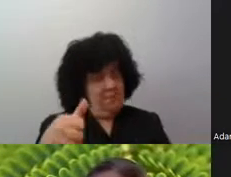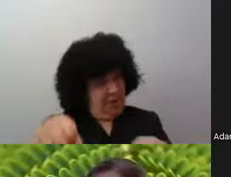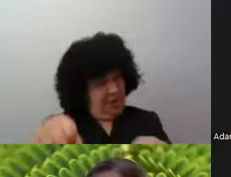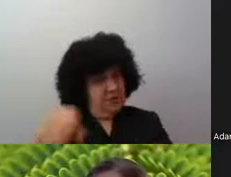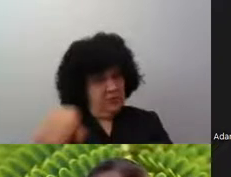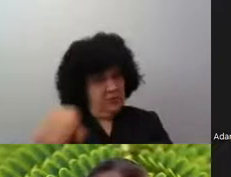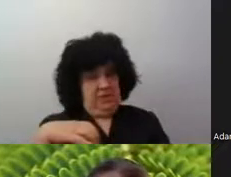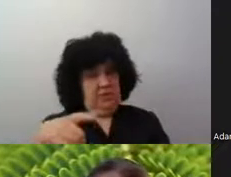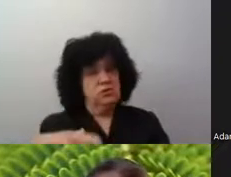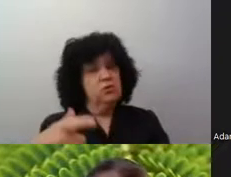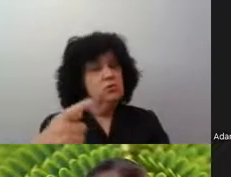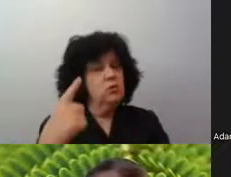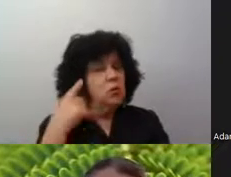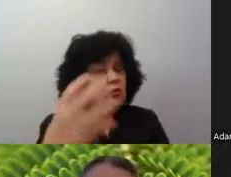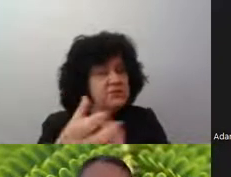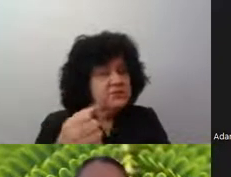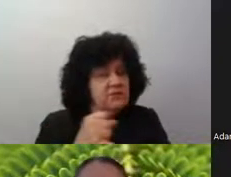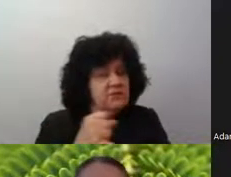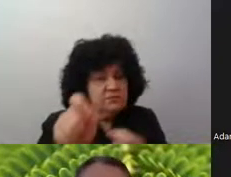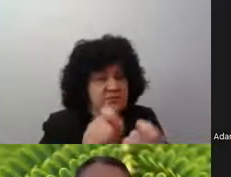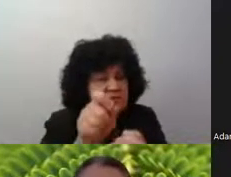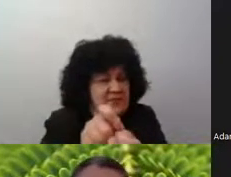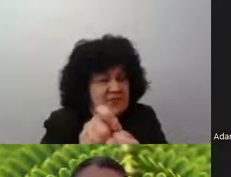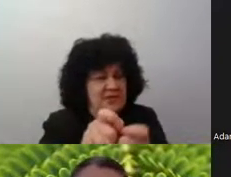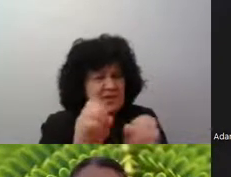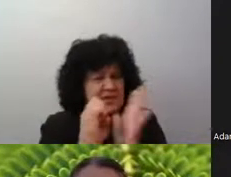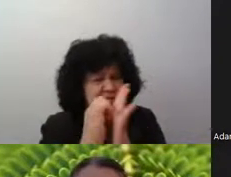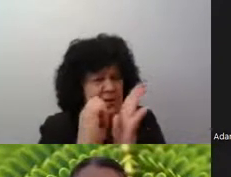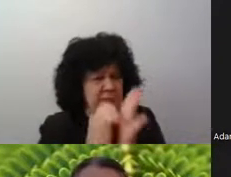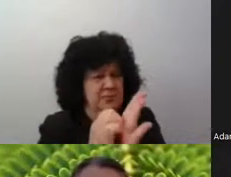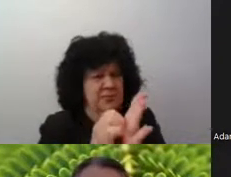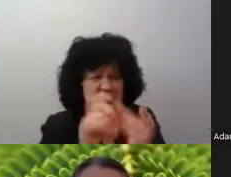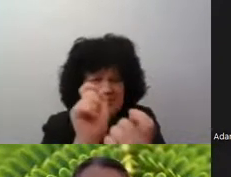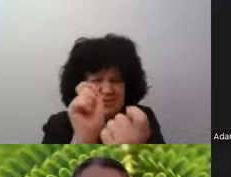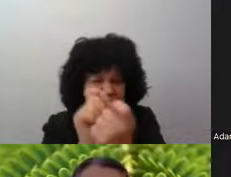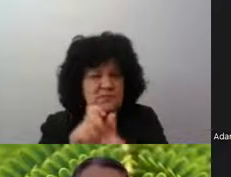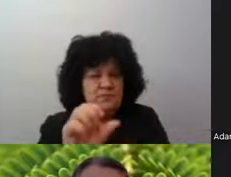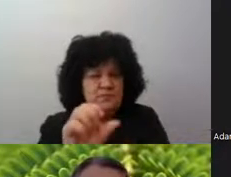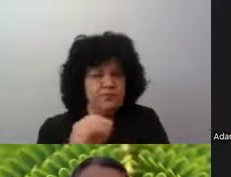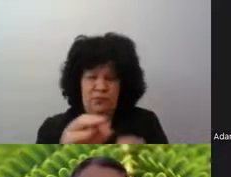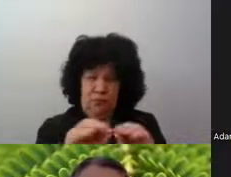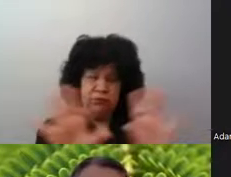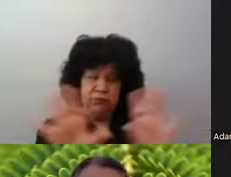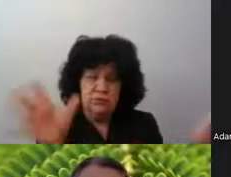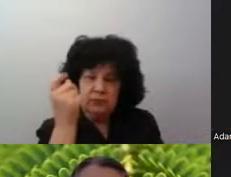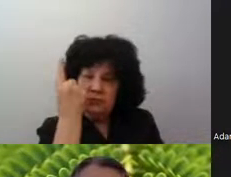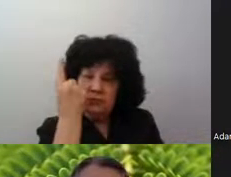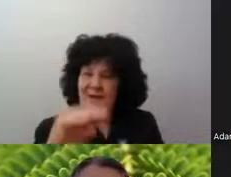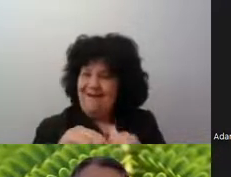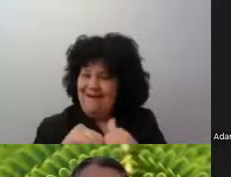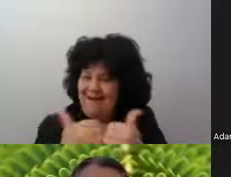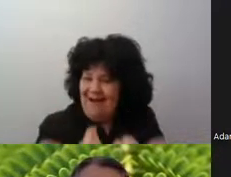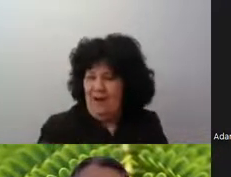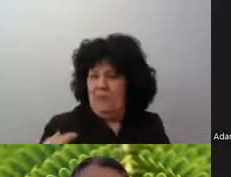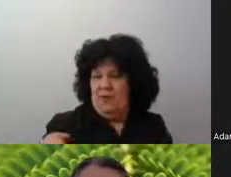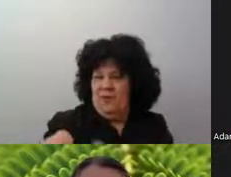receive examples, specific language, so we have a better understanding of how this is maneuvered, how it's been maneuvered, how it's